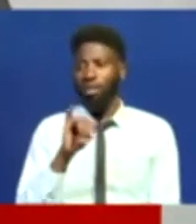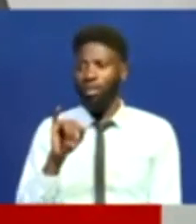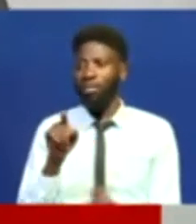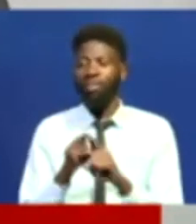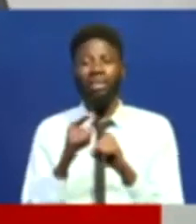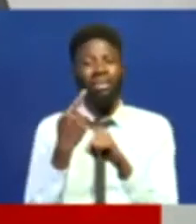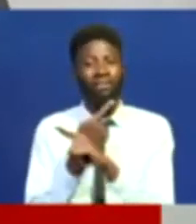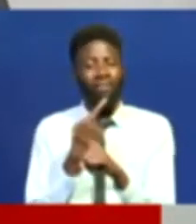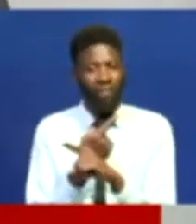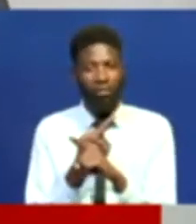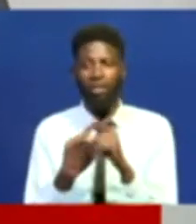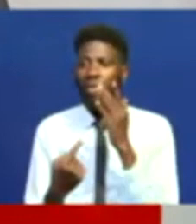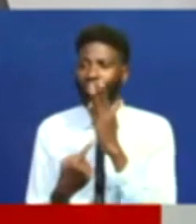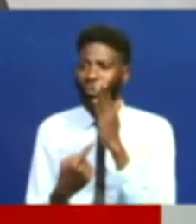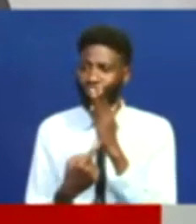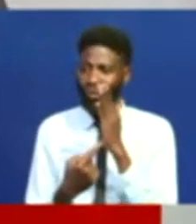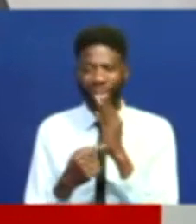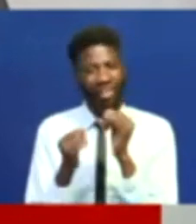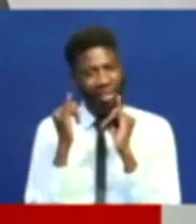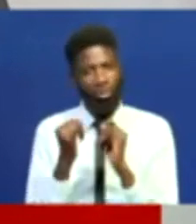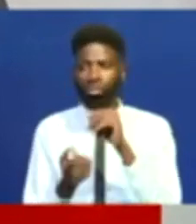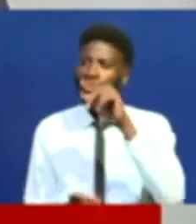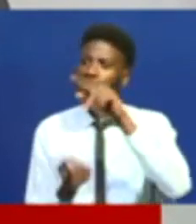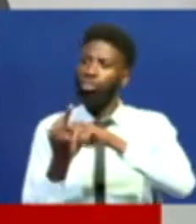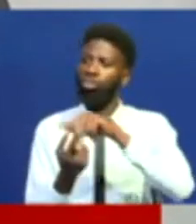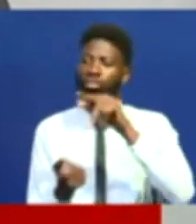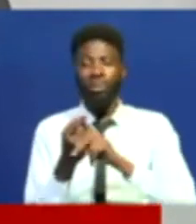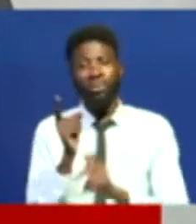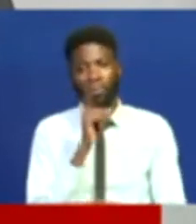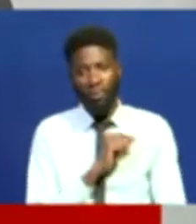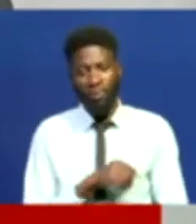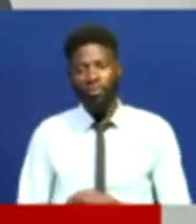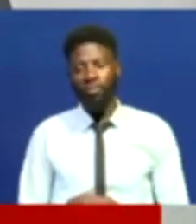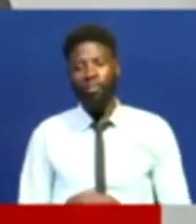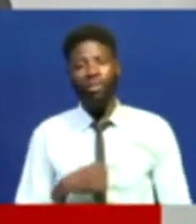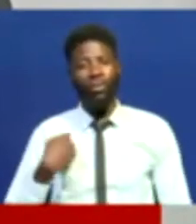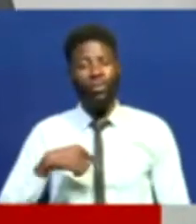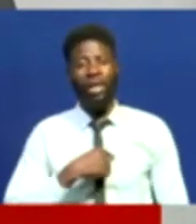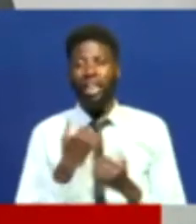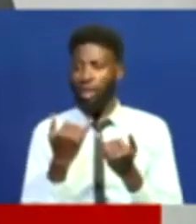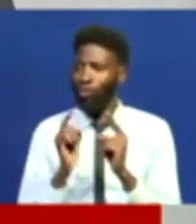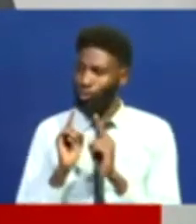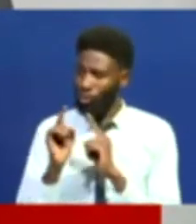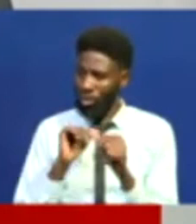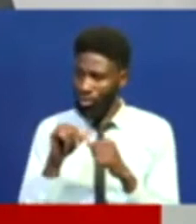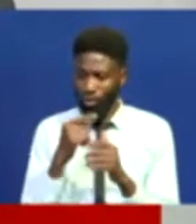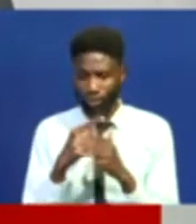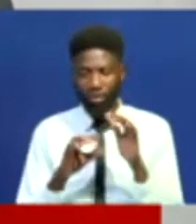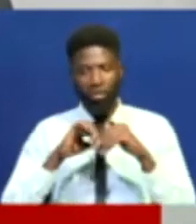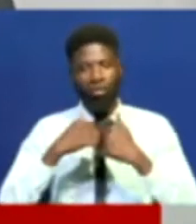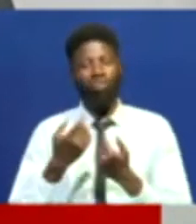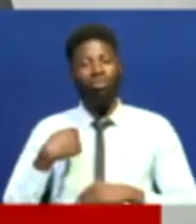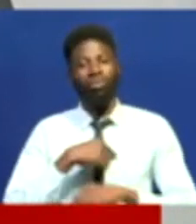disruptive technologies that have emerged. We are now talking about how do we use,